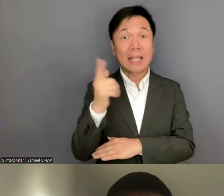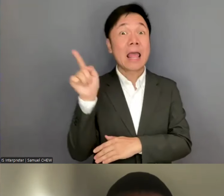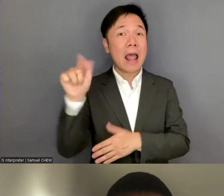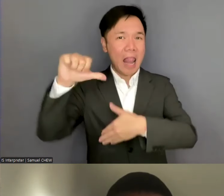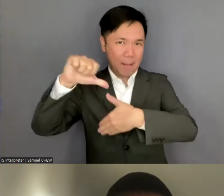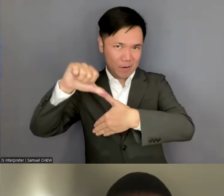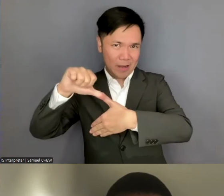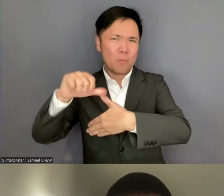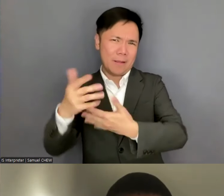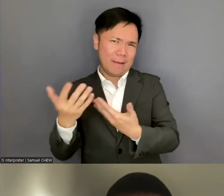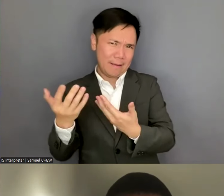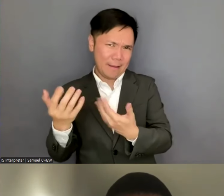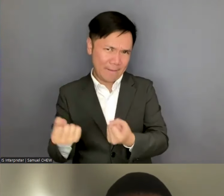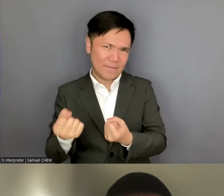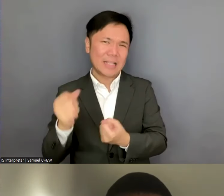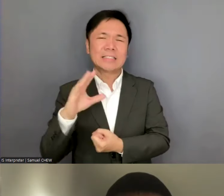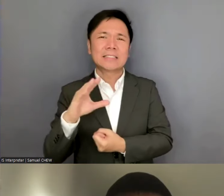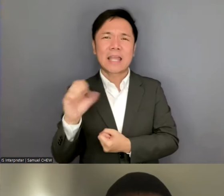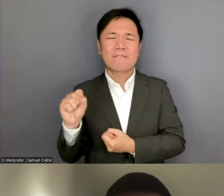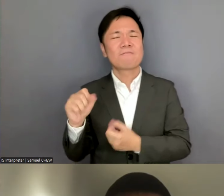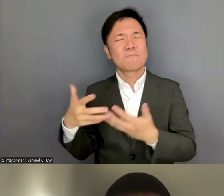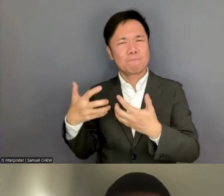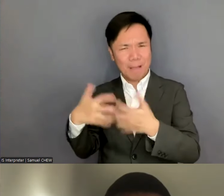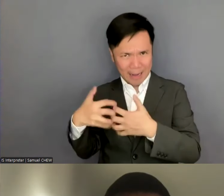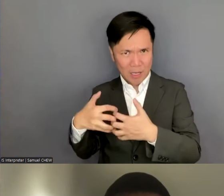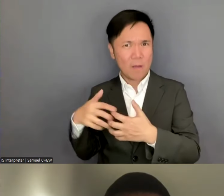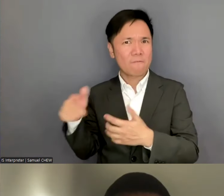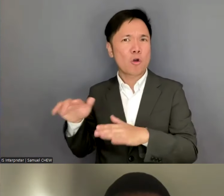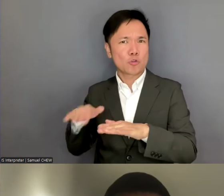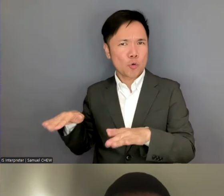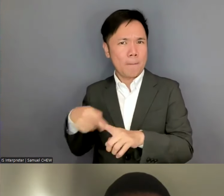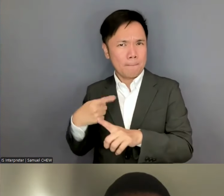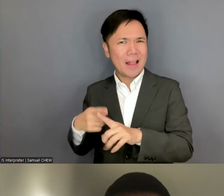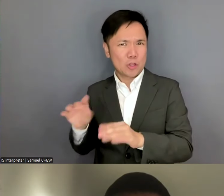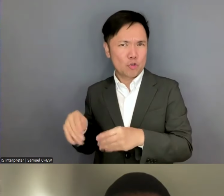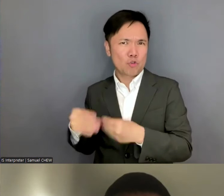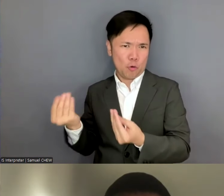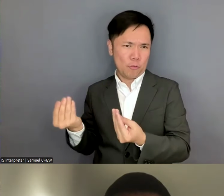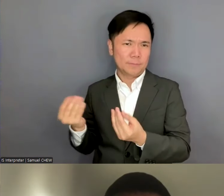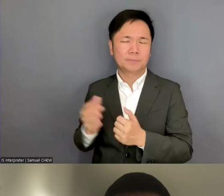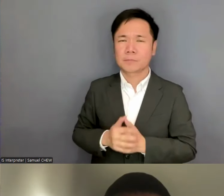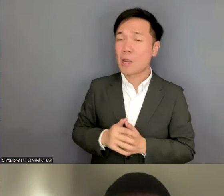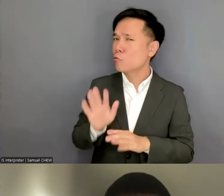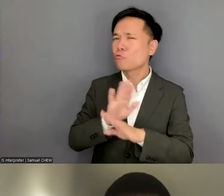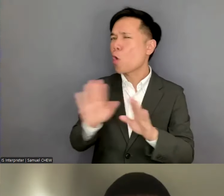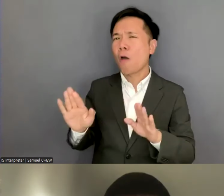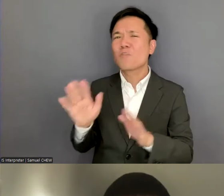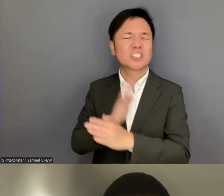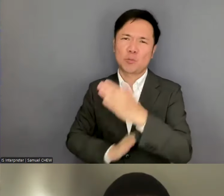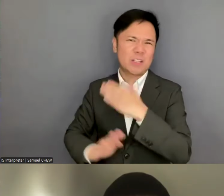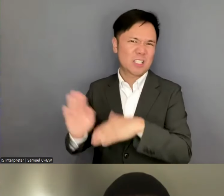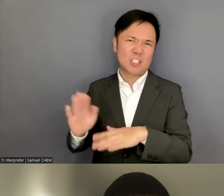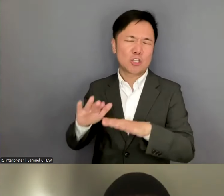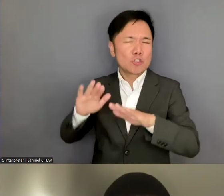civil society mechanism in about youth and children. It is not specific about disability, it's youth and children.